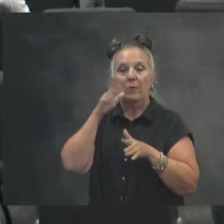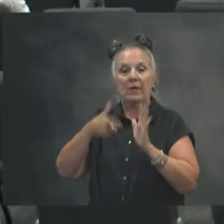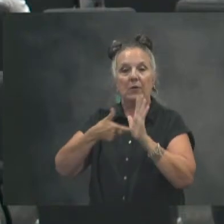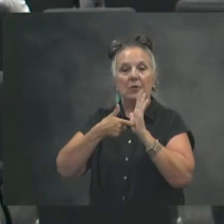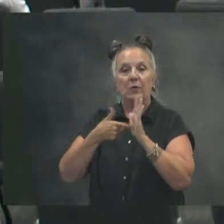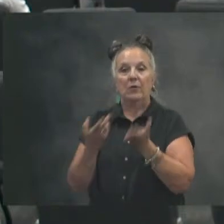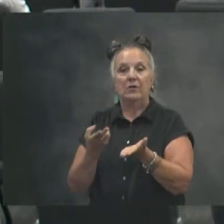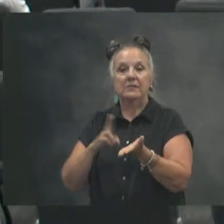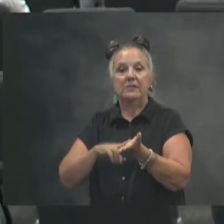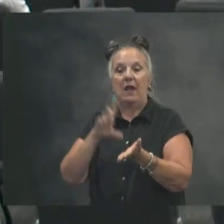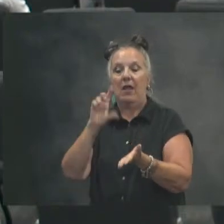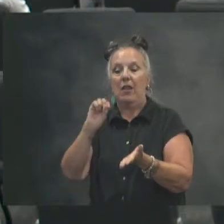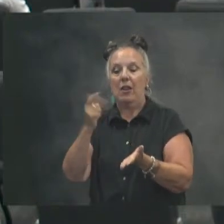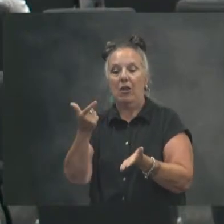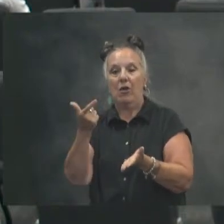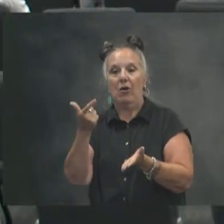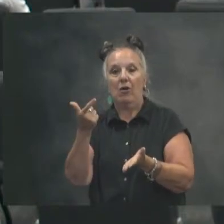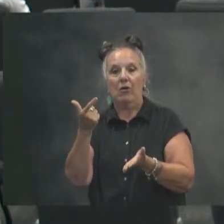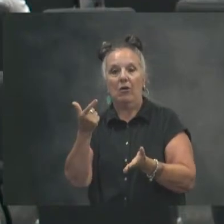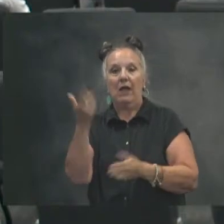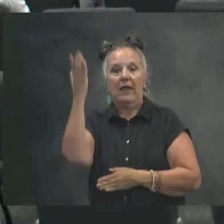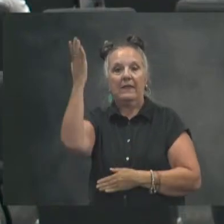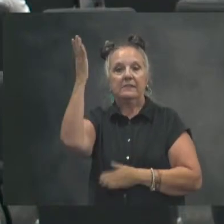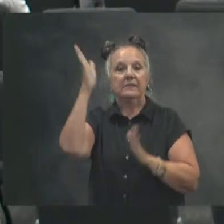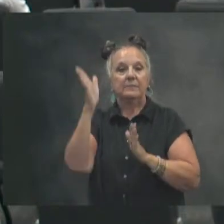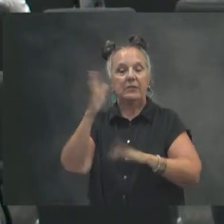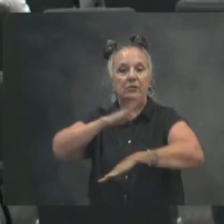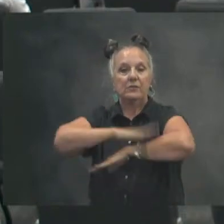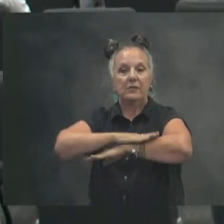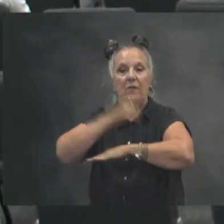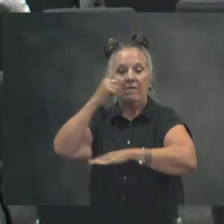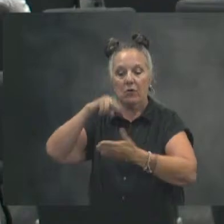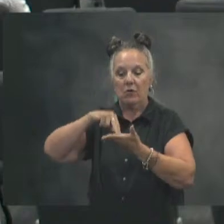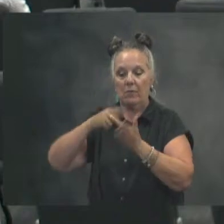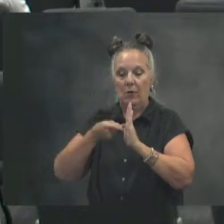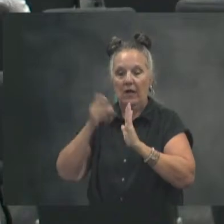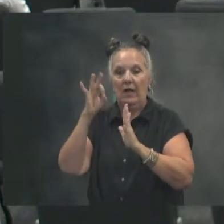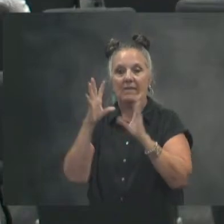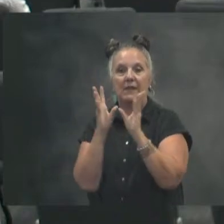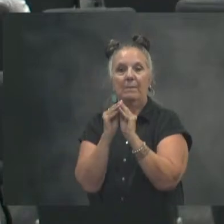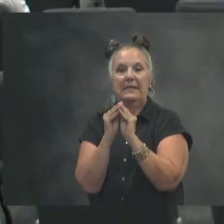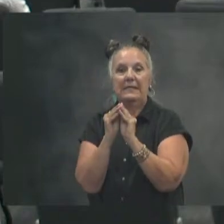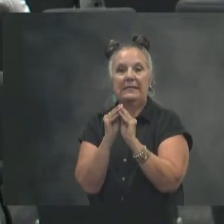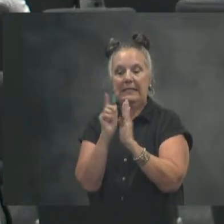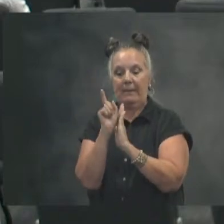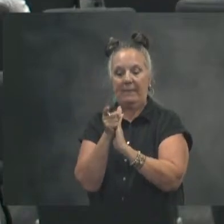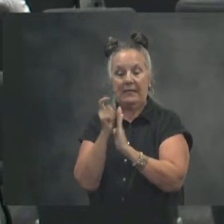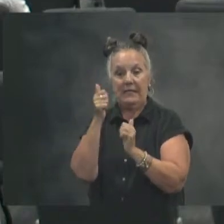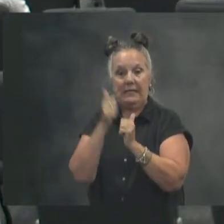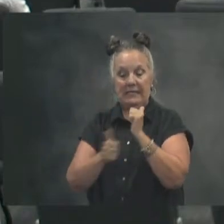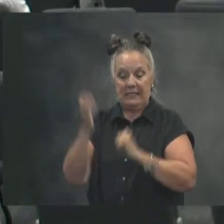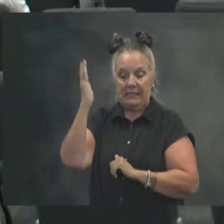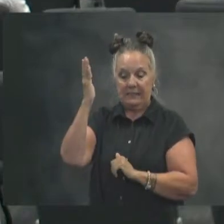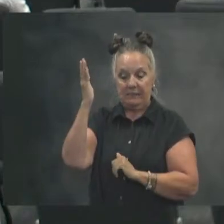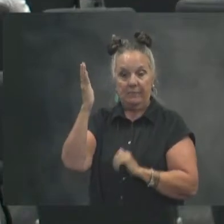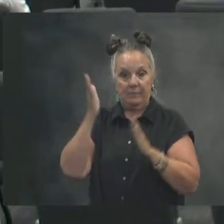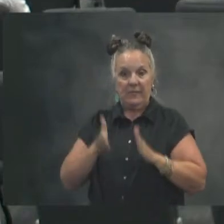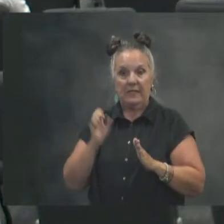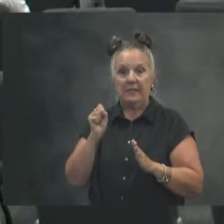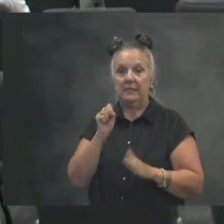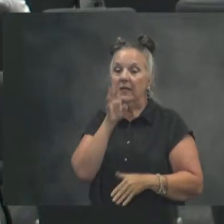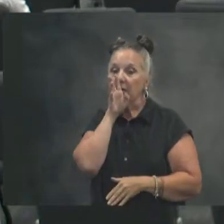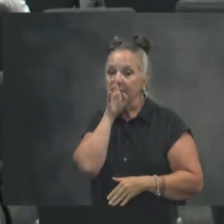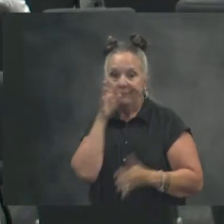to sign the log located at the speaker's table for the purpose of the meeting minutes. Each speaker may speak for up to